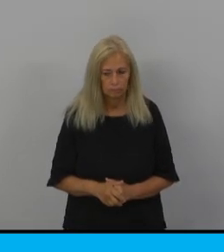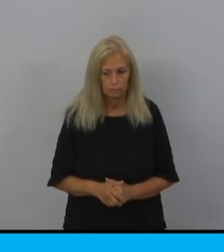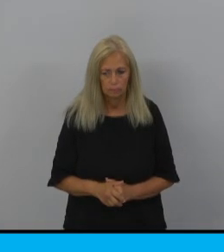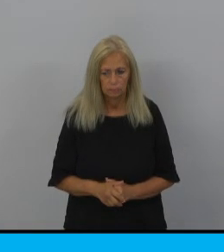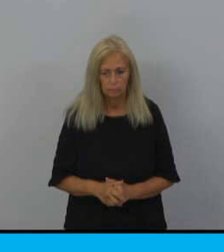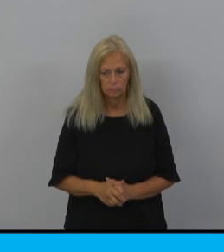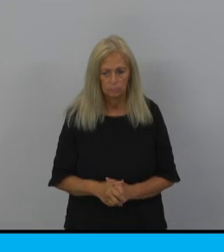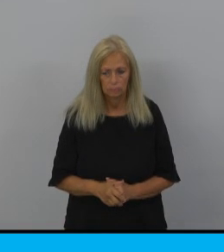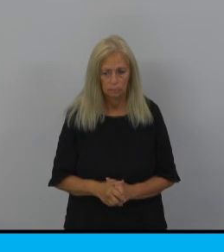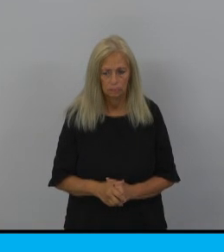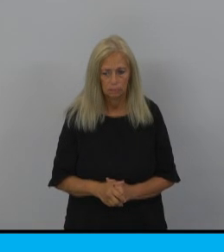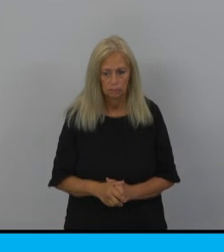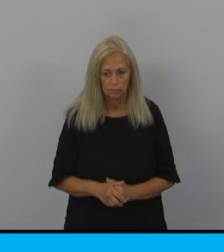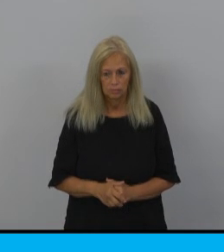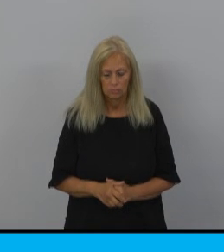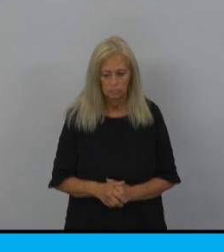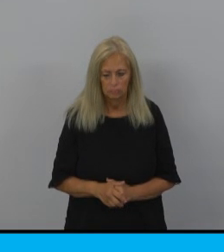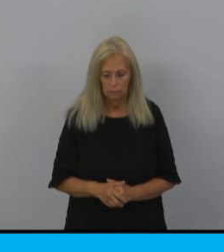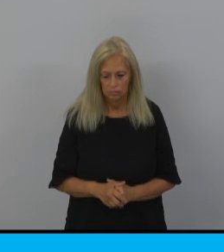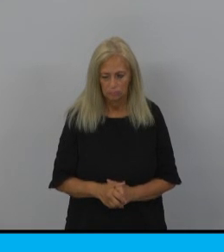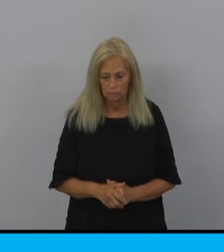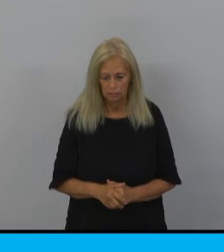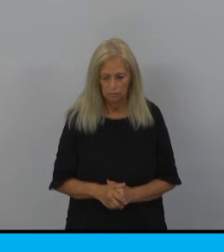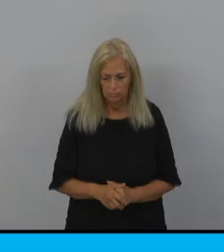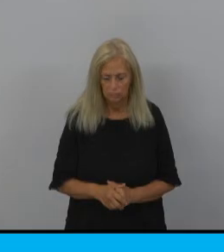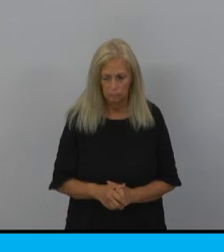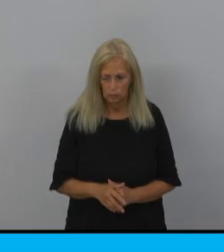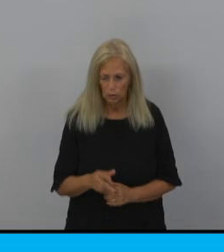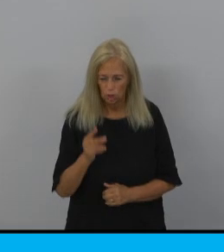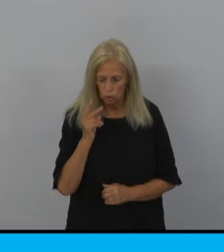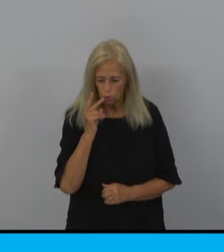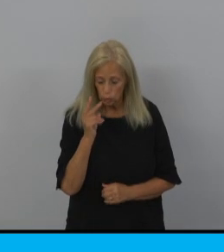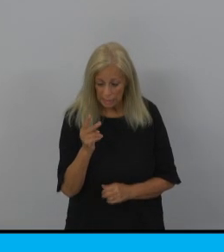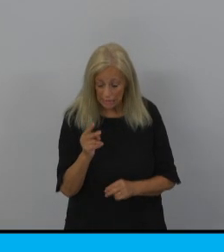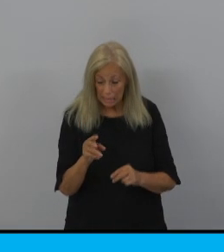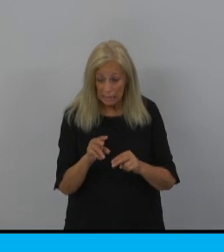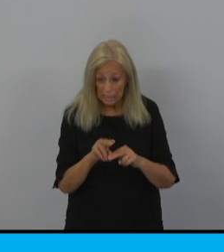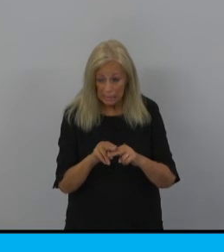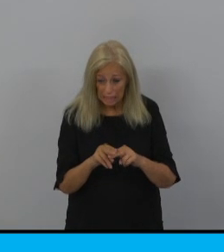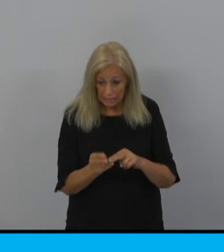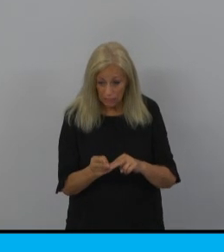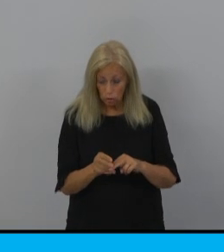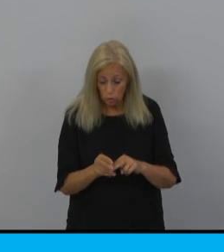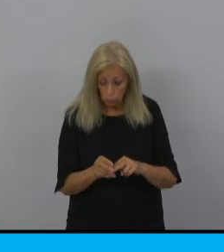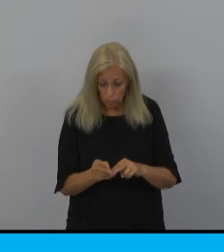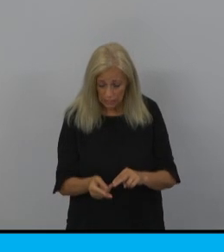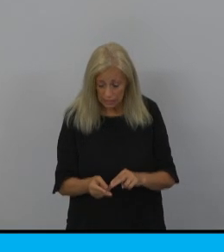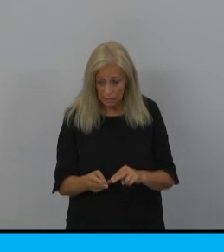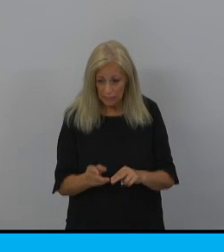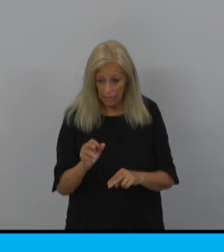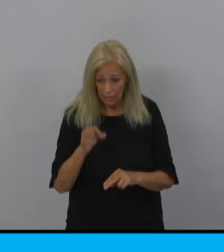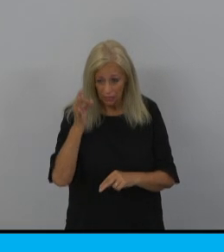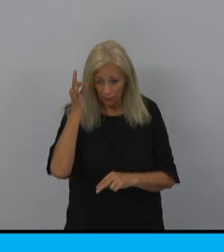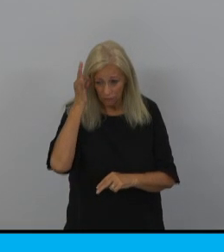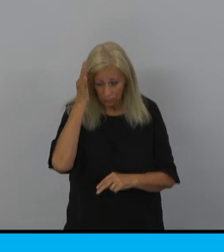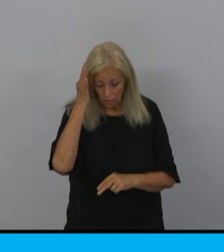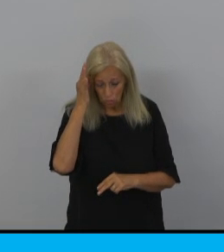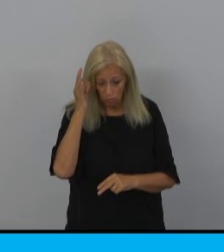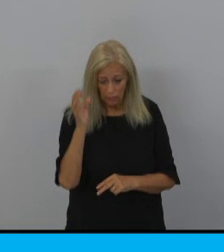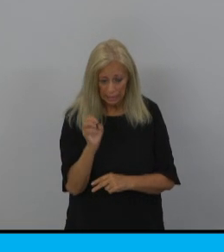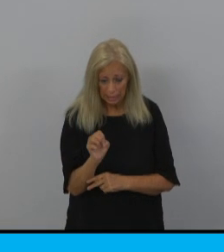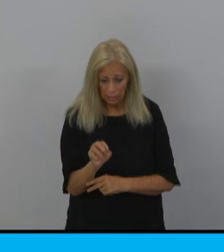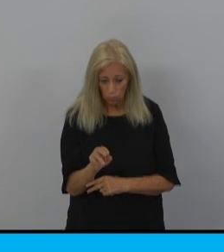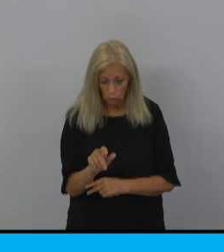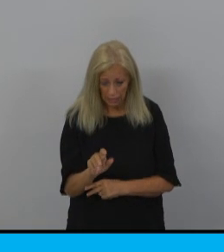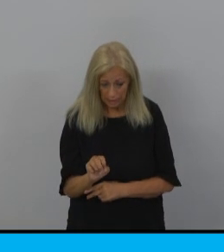Oh, let me just address a little bit on when you see these decreases in the federal funds, some of that is E-rate projects